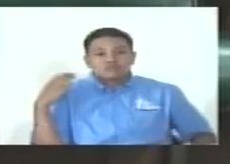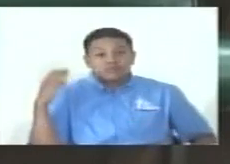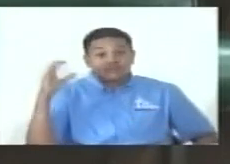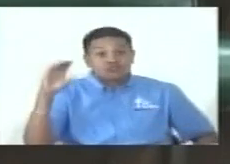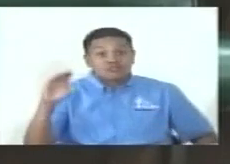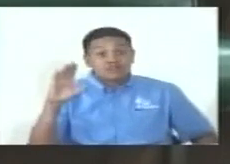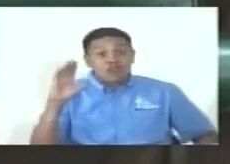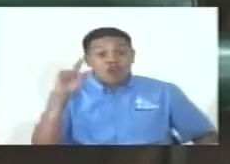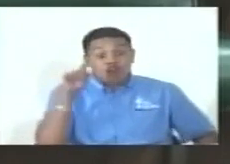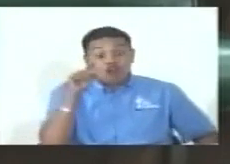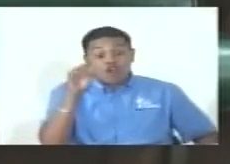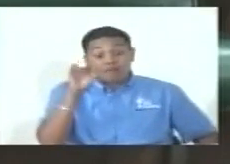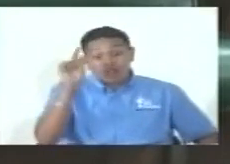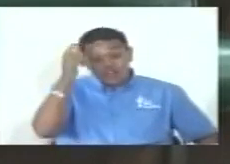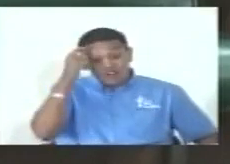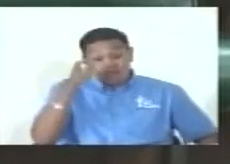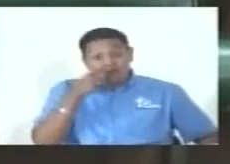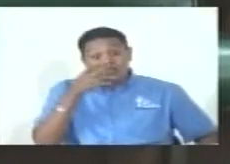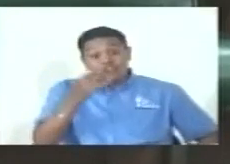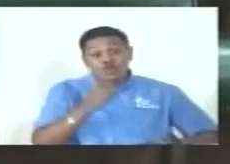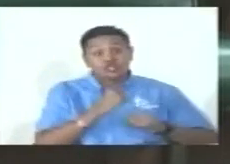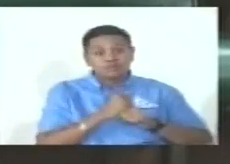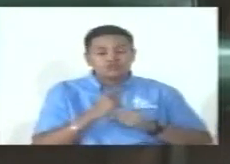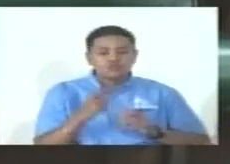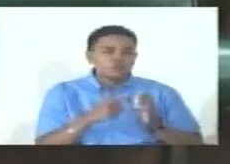government who is there to protect her.